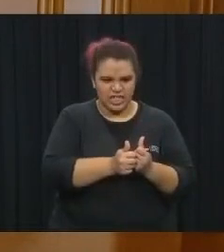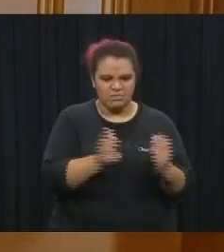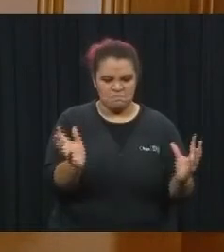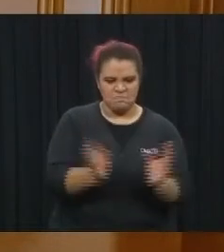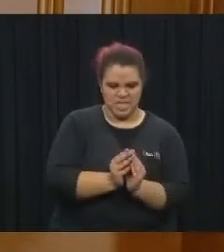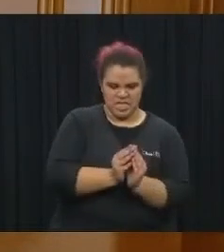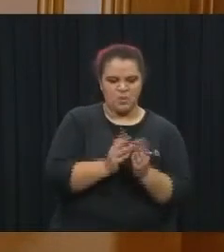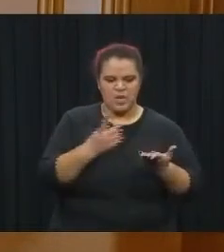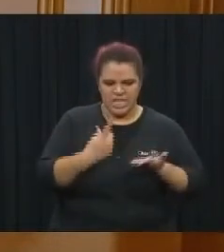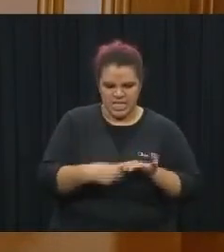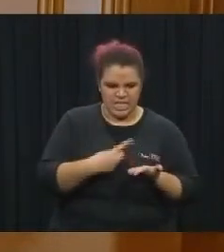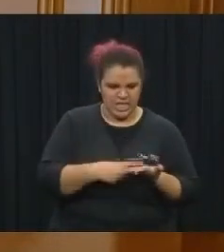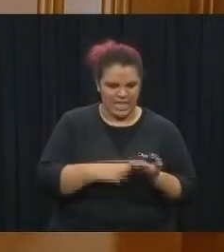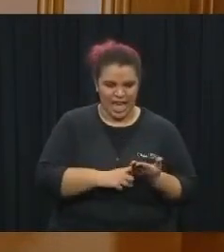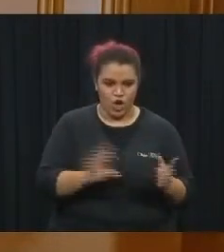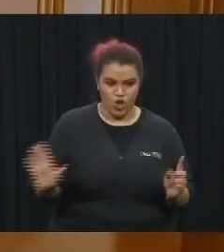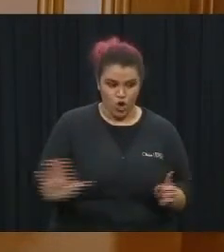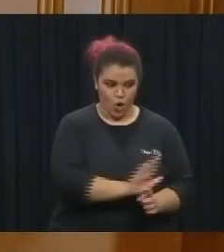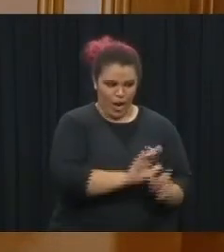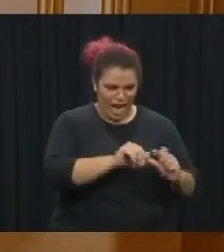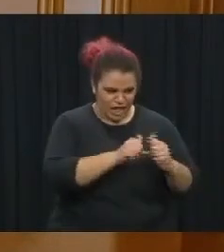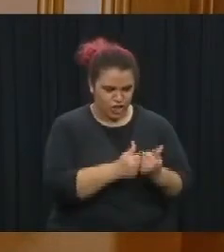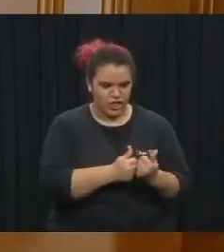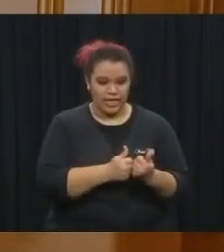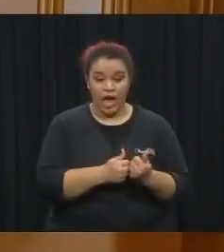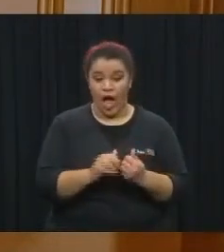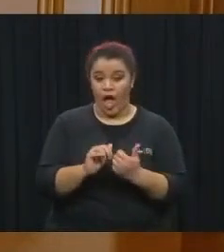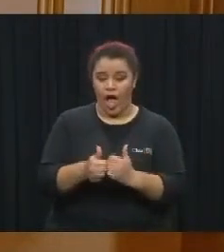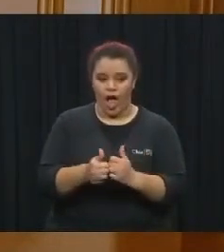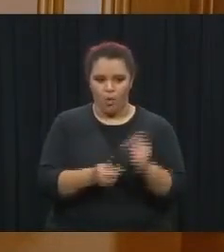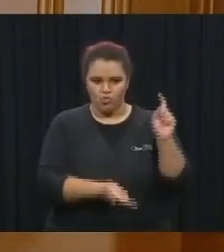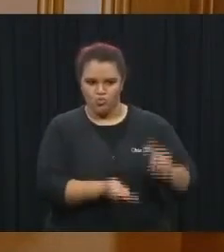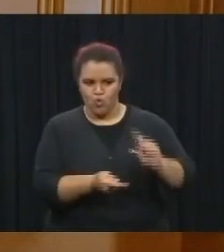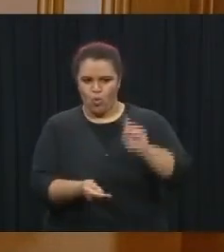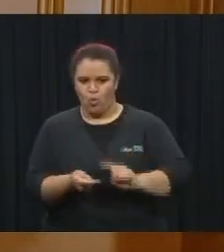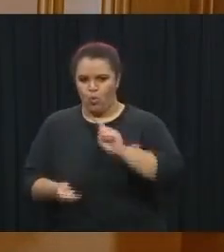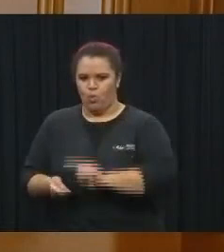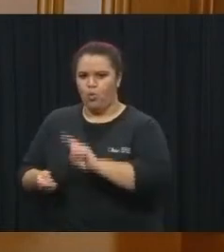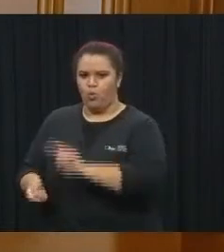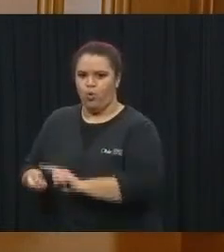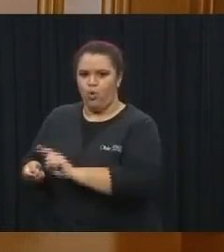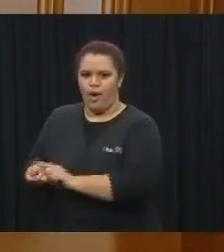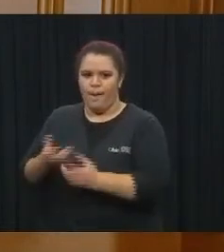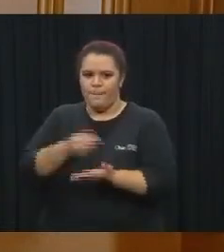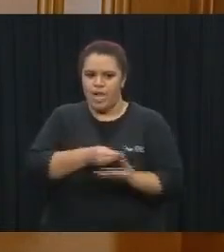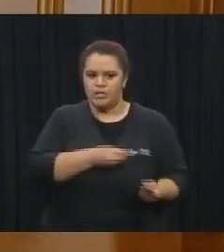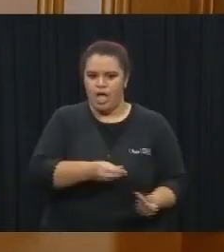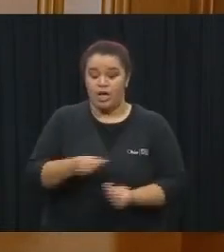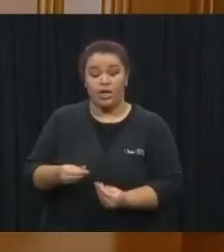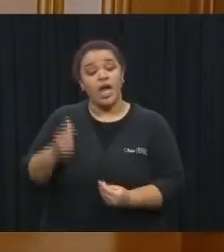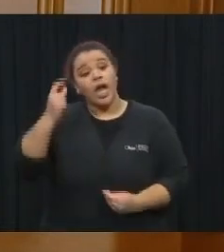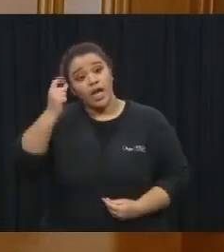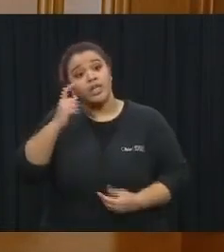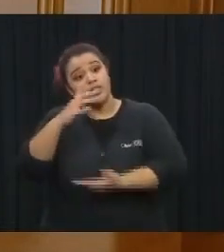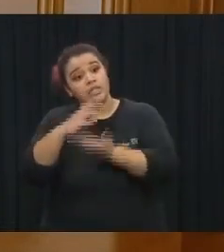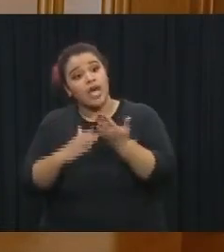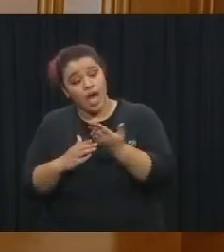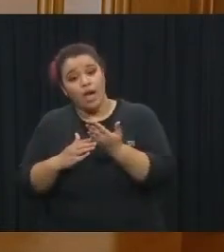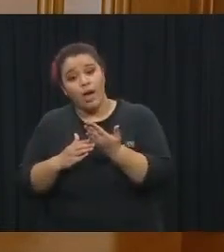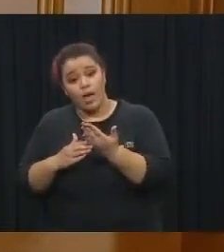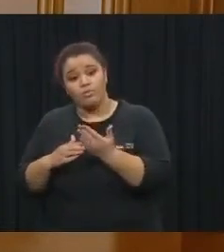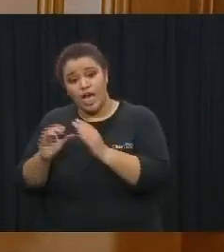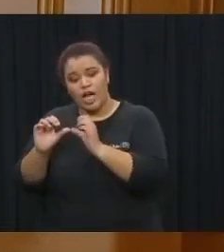cuts that there are some departments that we're going to see an increase in spending, and